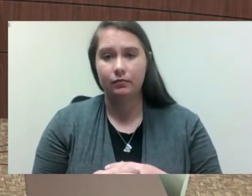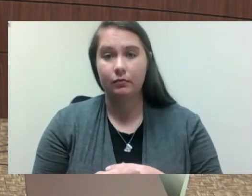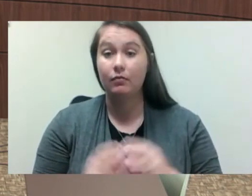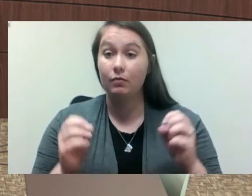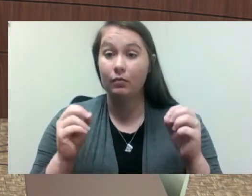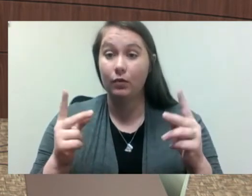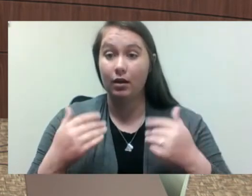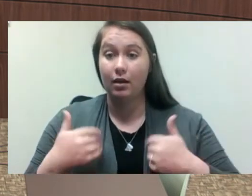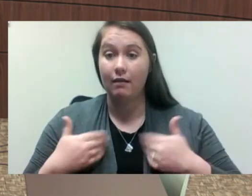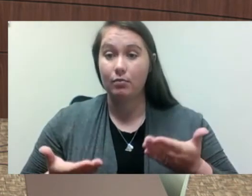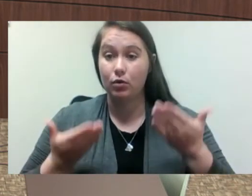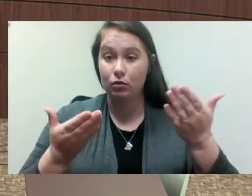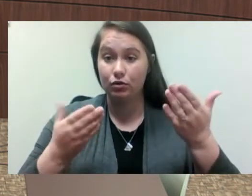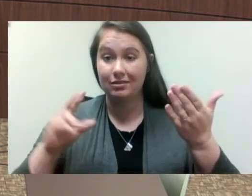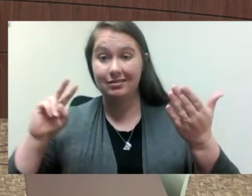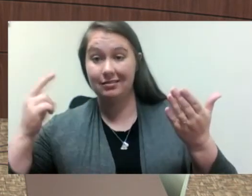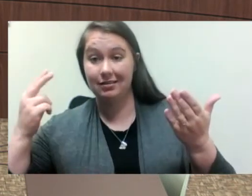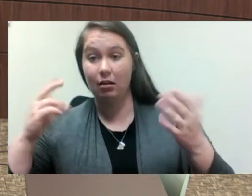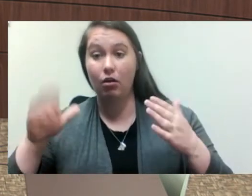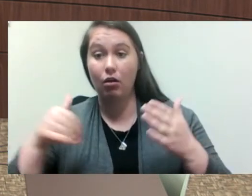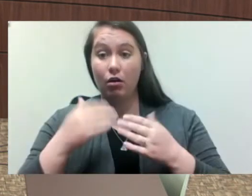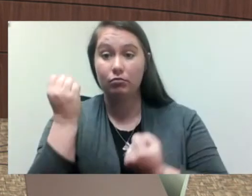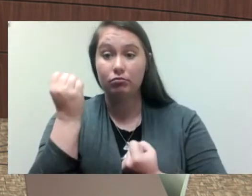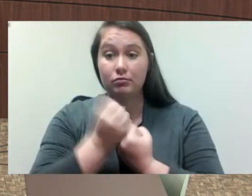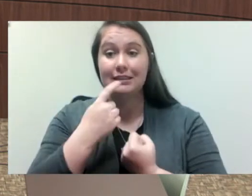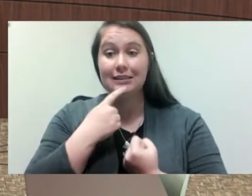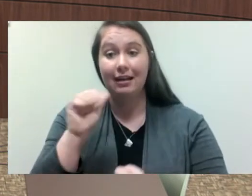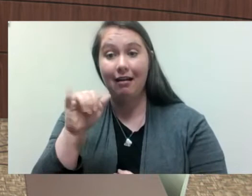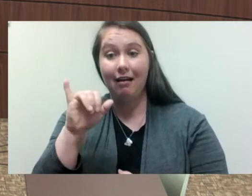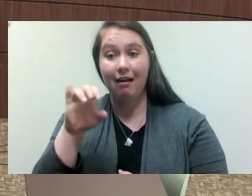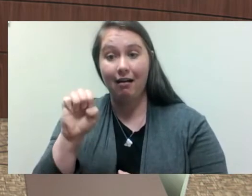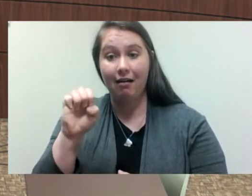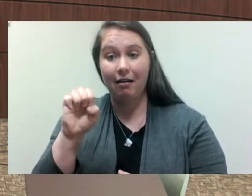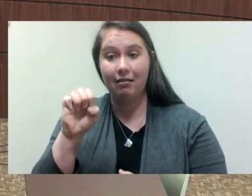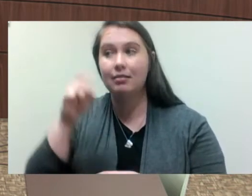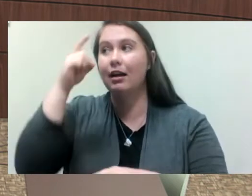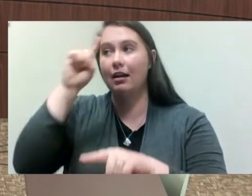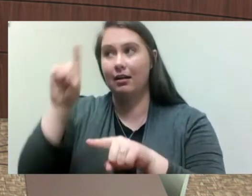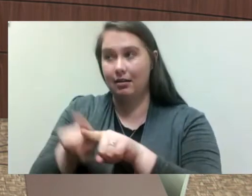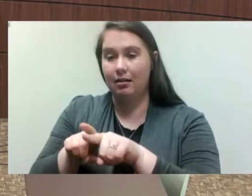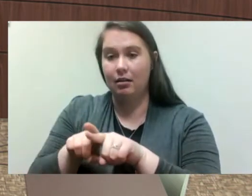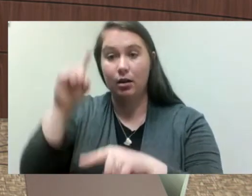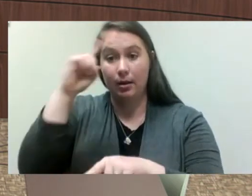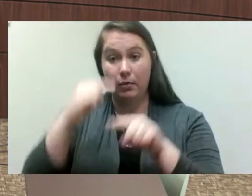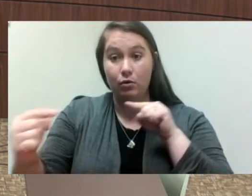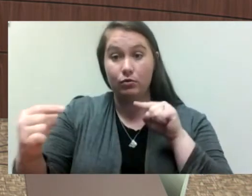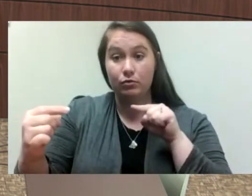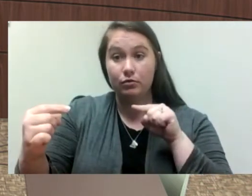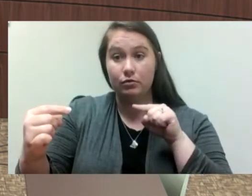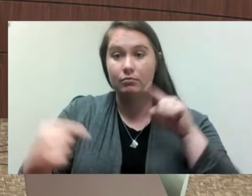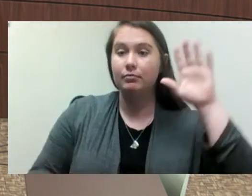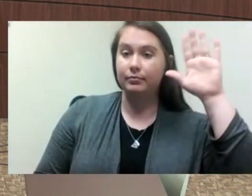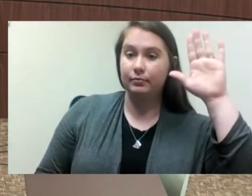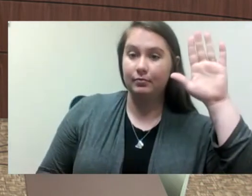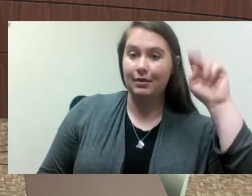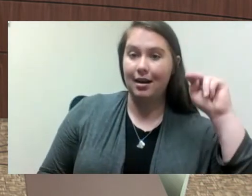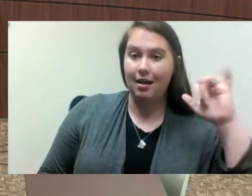Okay, I have a motion and a second. All those in favor say aye. Aye. Aye. Any opposed? Nay.